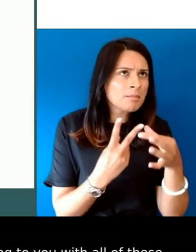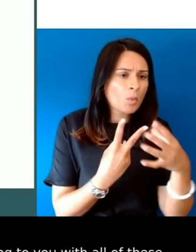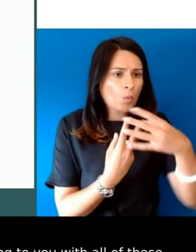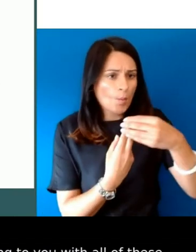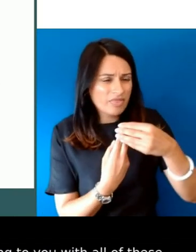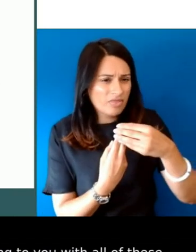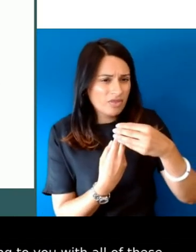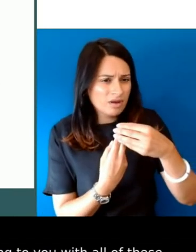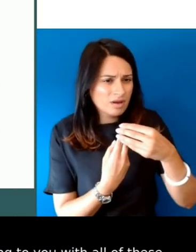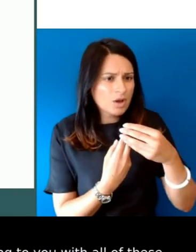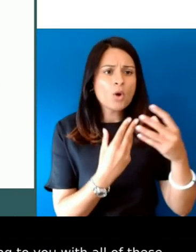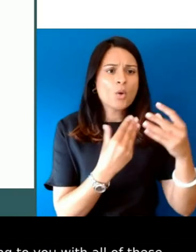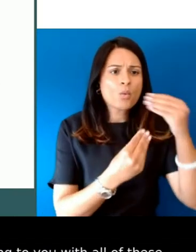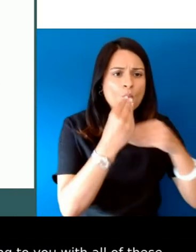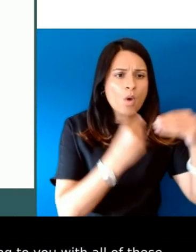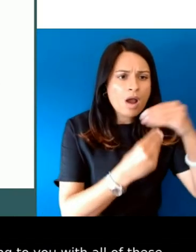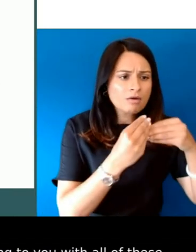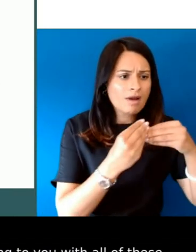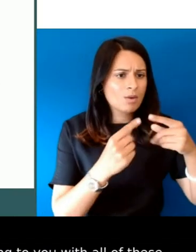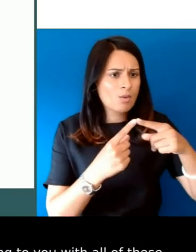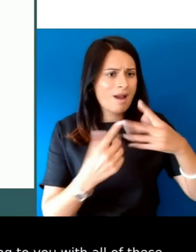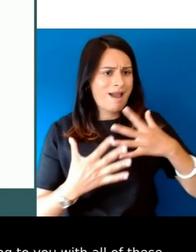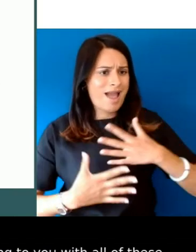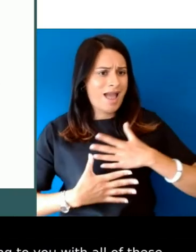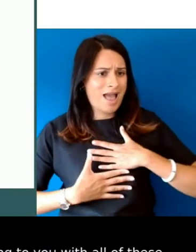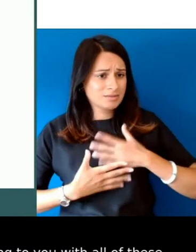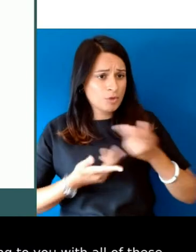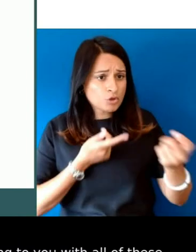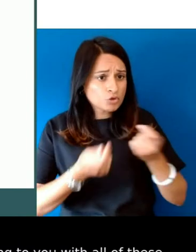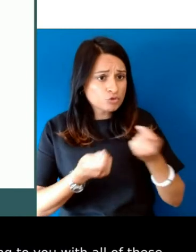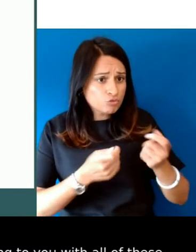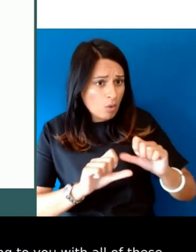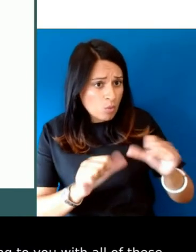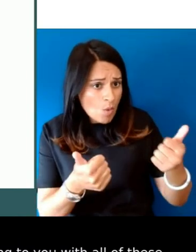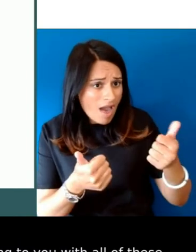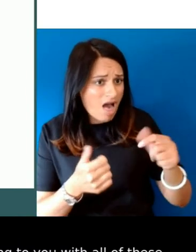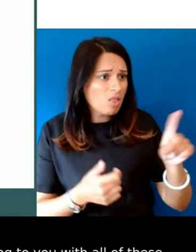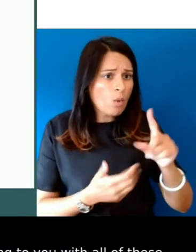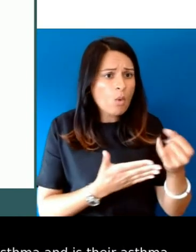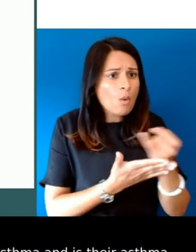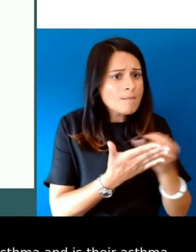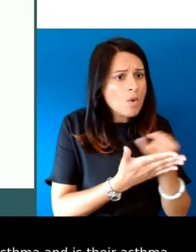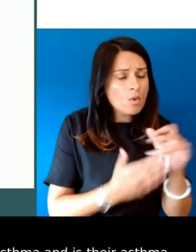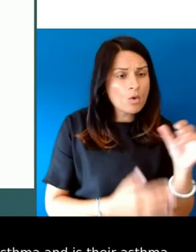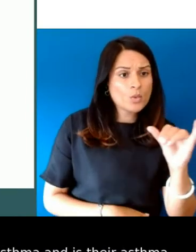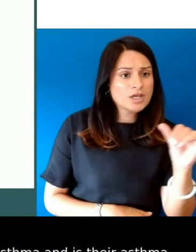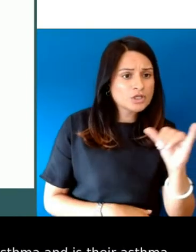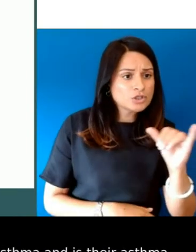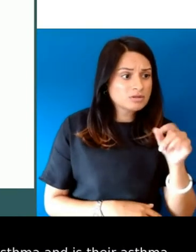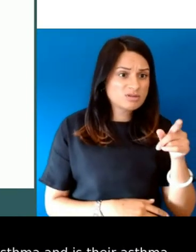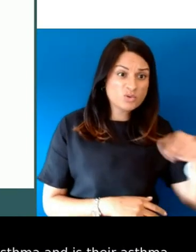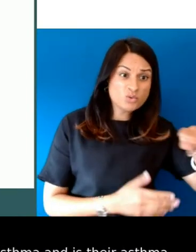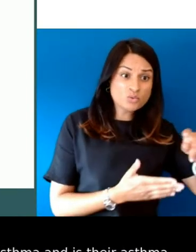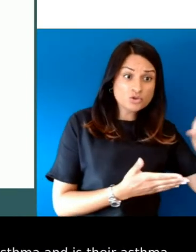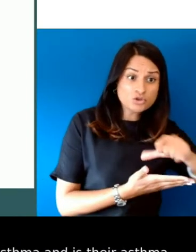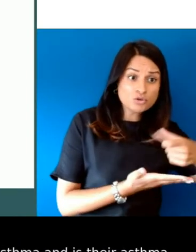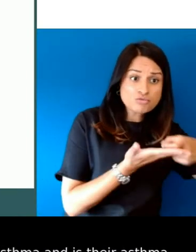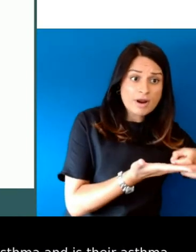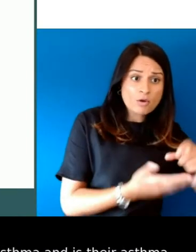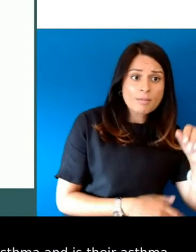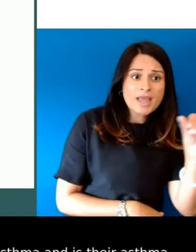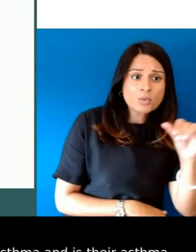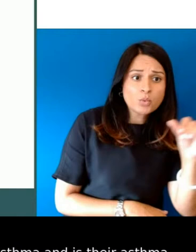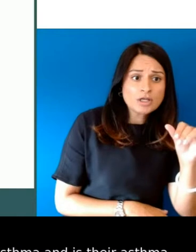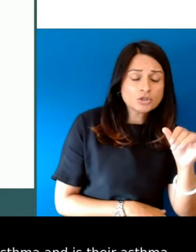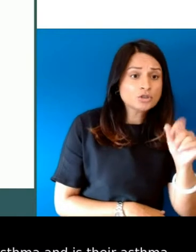going on with their asthma and is their asthma well controlled and should you be um recommending the that patient going back